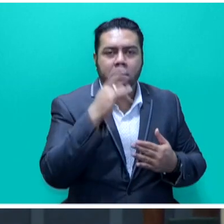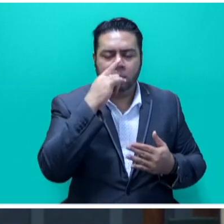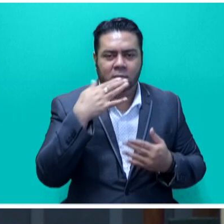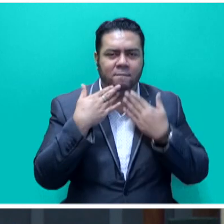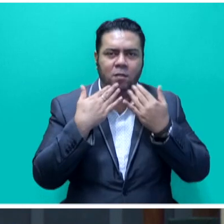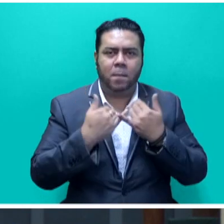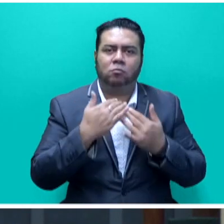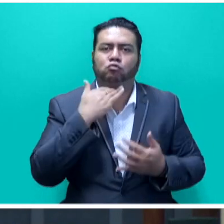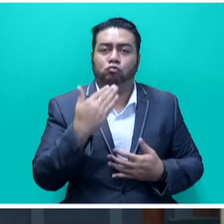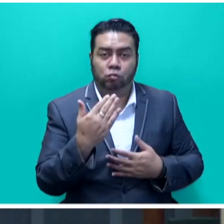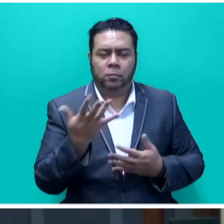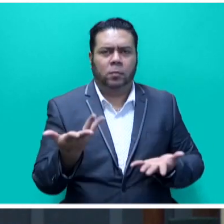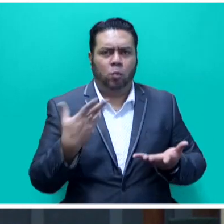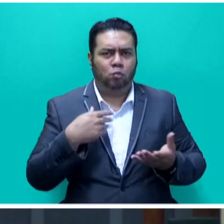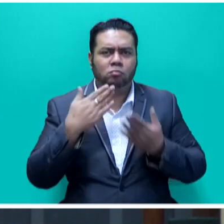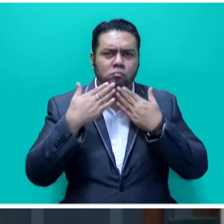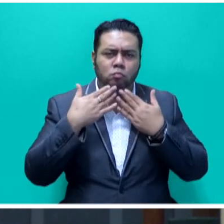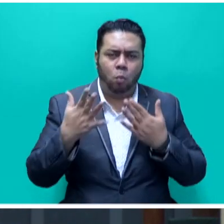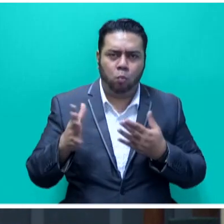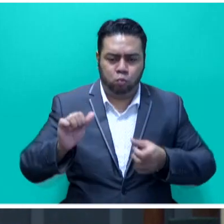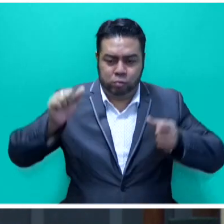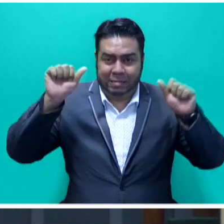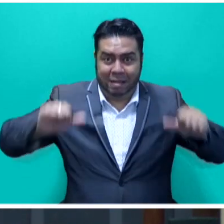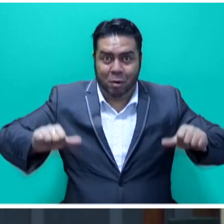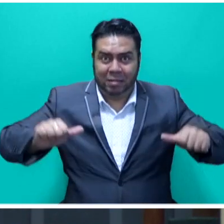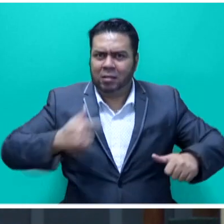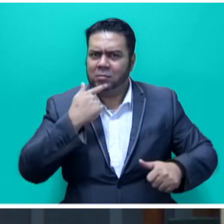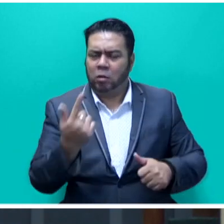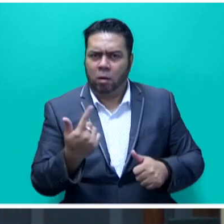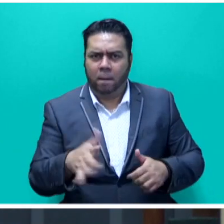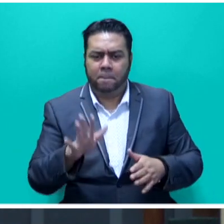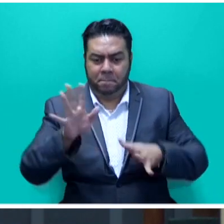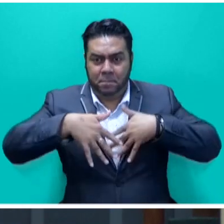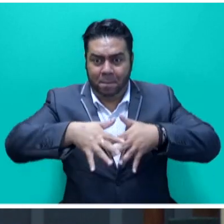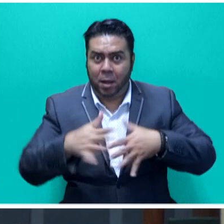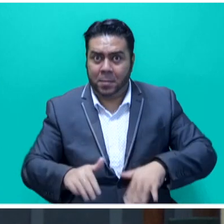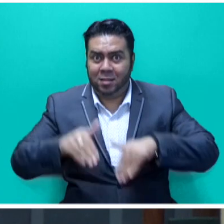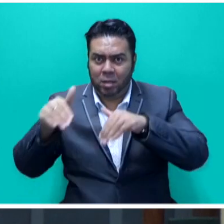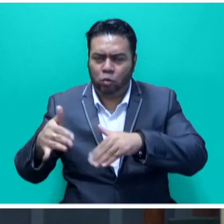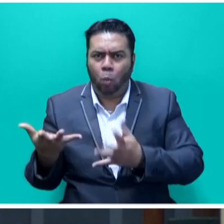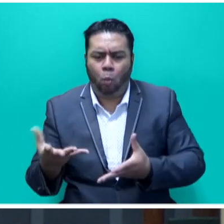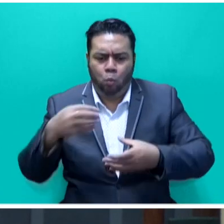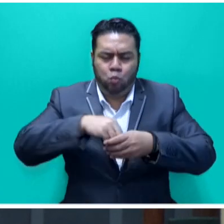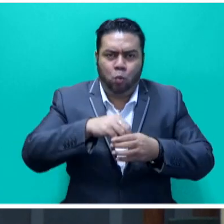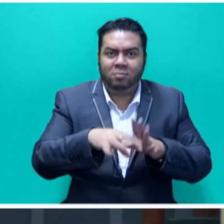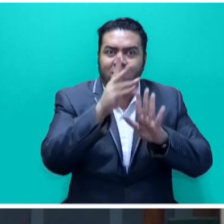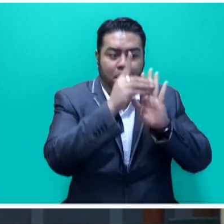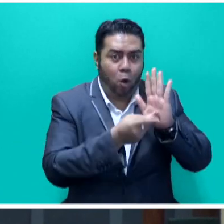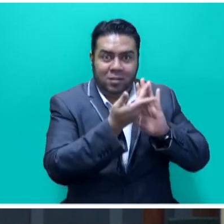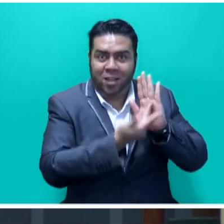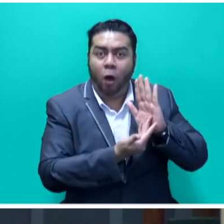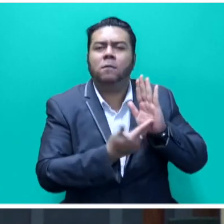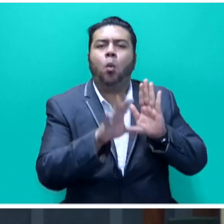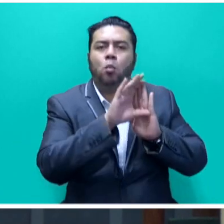applaud His Excellency's mention of the fact that it is the public's participation that will bring to life the democracy of the Fijian